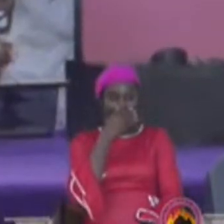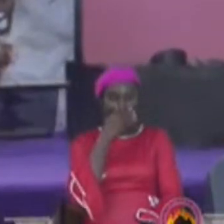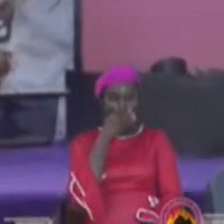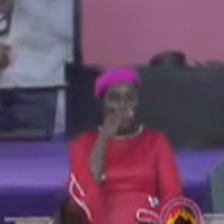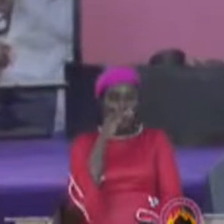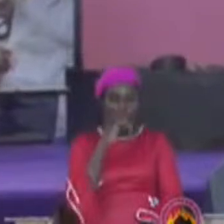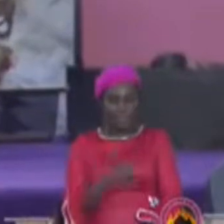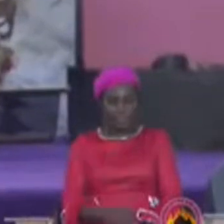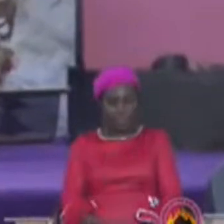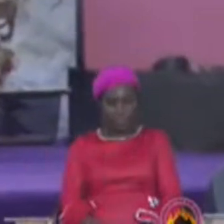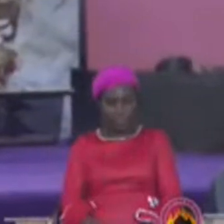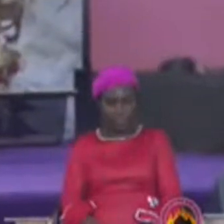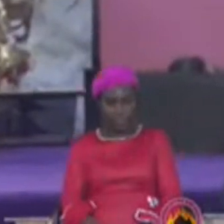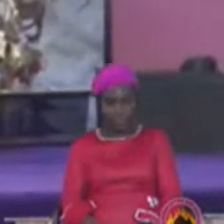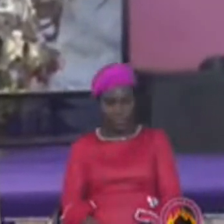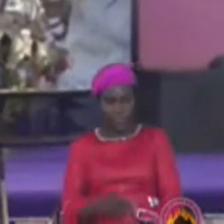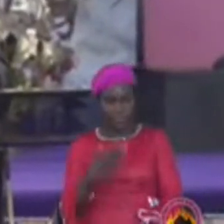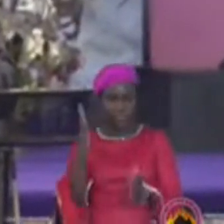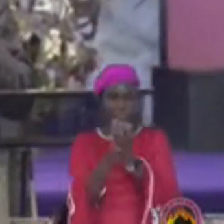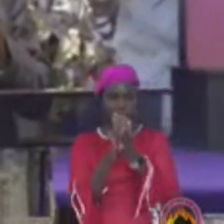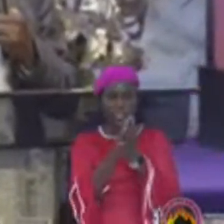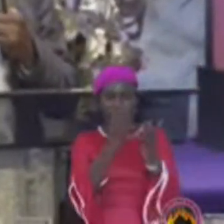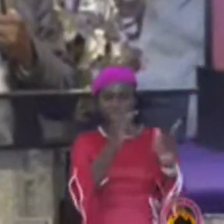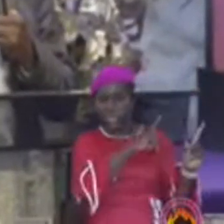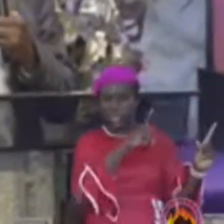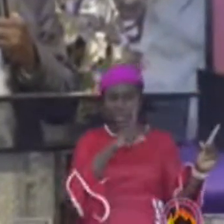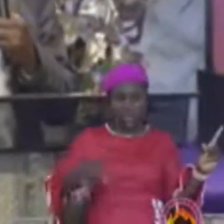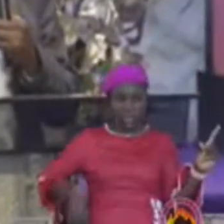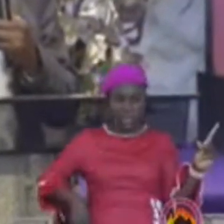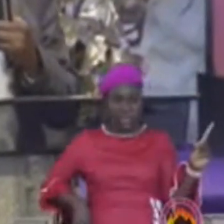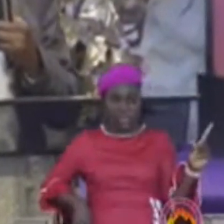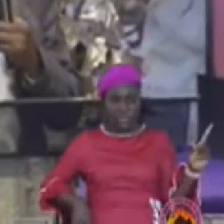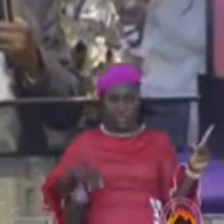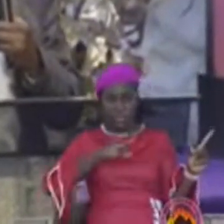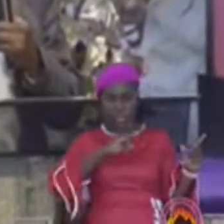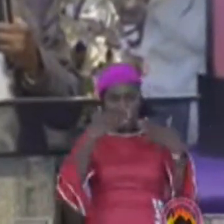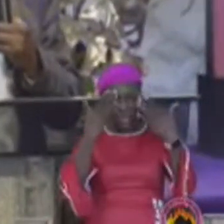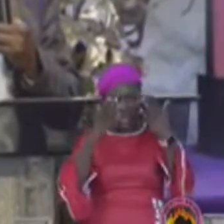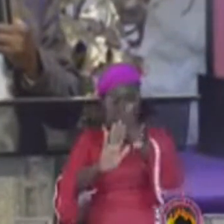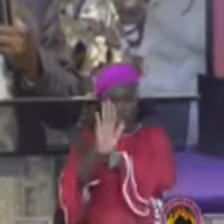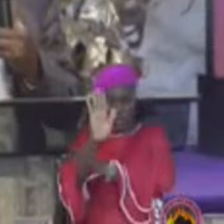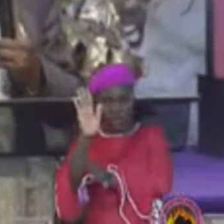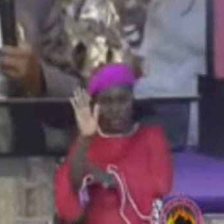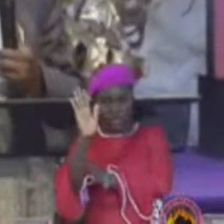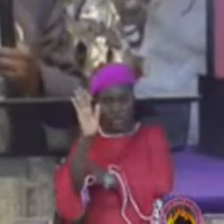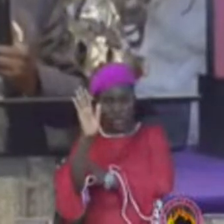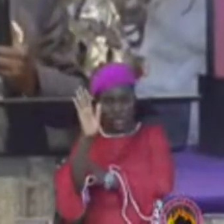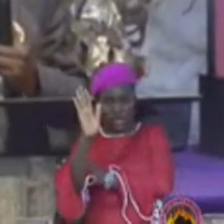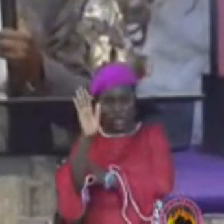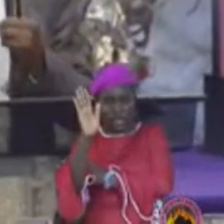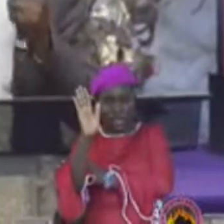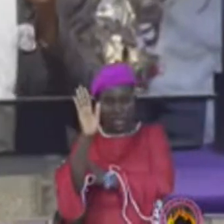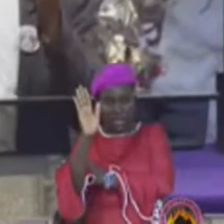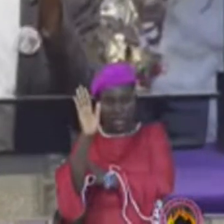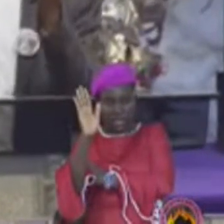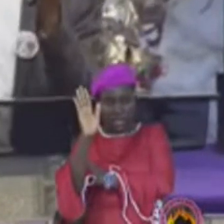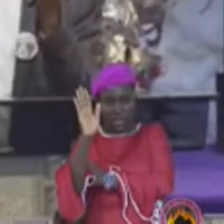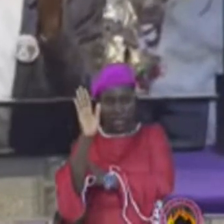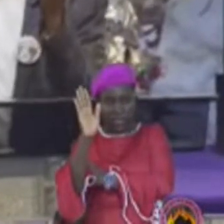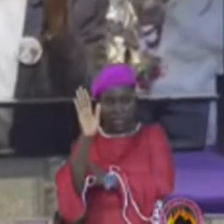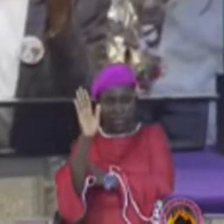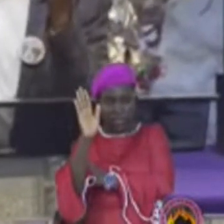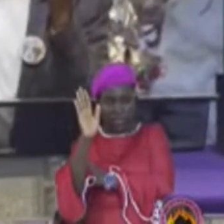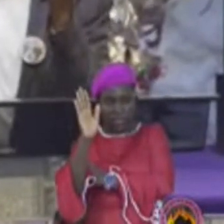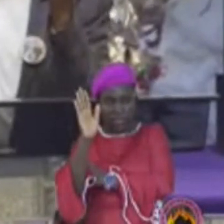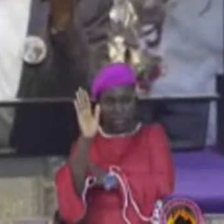Your testimony quickly. Please God. Mo dupe lowo Olorun to mi mi mo wa laye ata laye. To ye